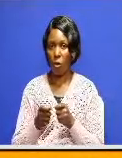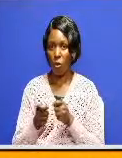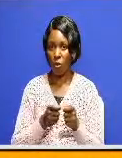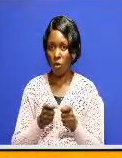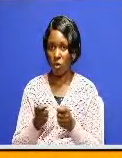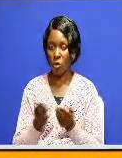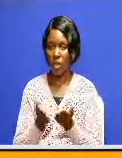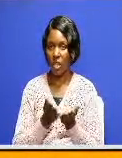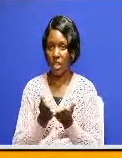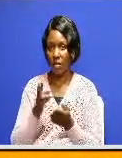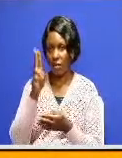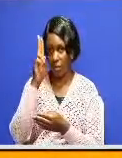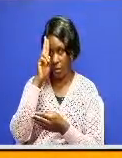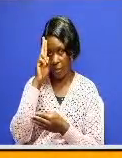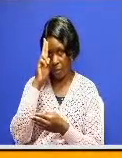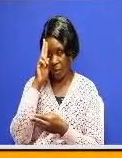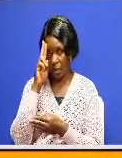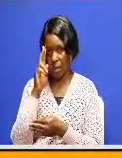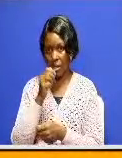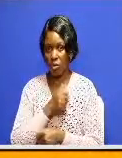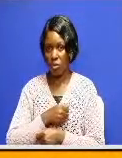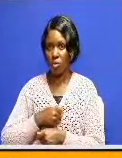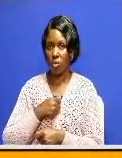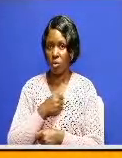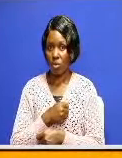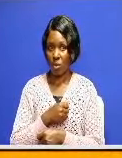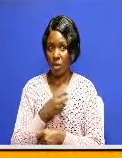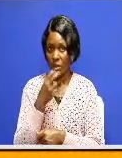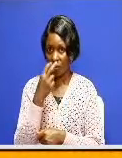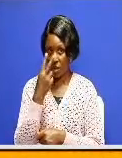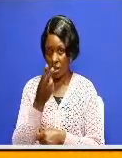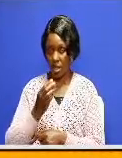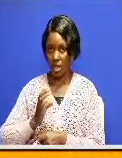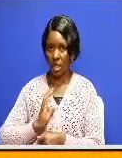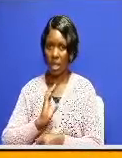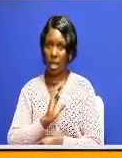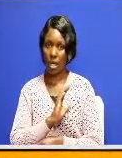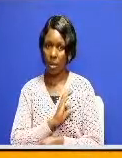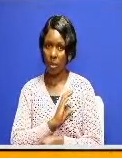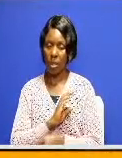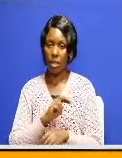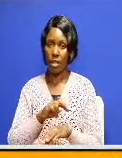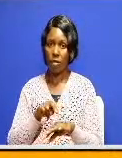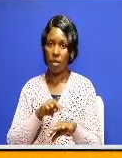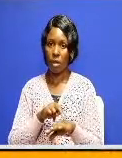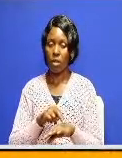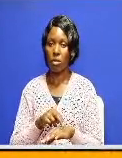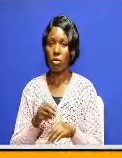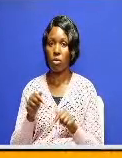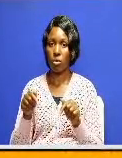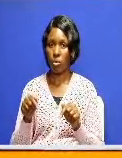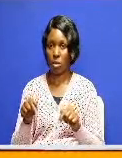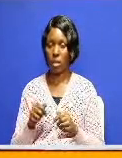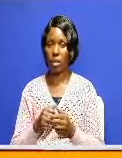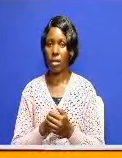Kiao, methori na kithi kiroge kingi kune kiri karo ya kamiti ya mwenye bunge senate kwa ndaika kadhomba, ntukue narua.